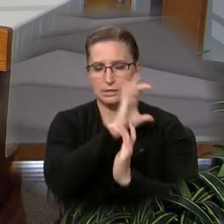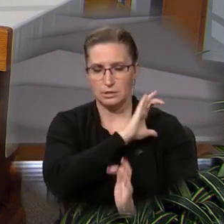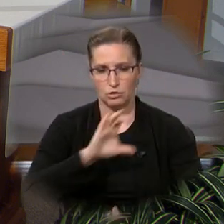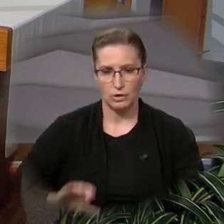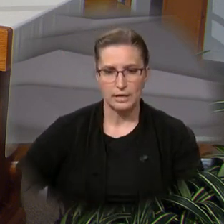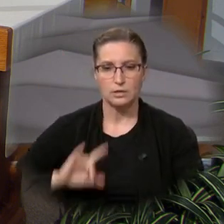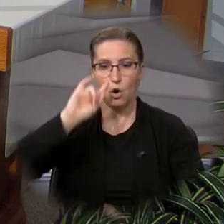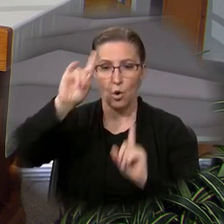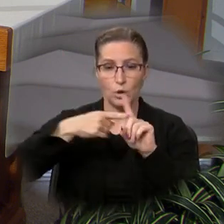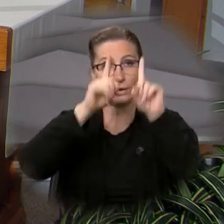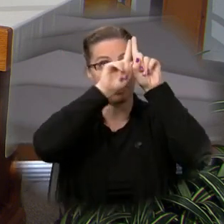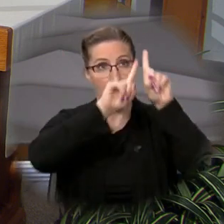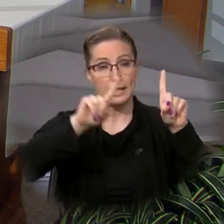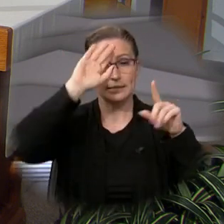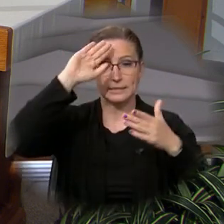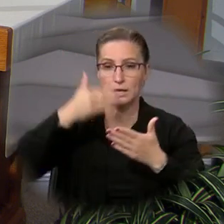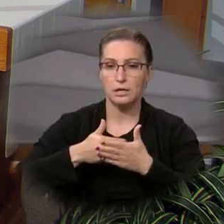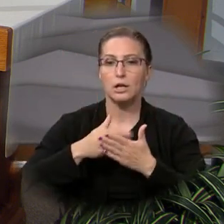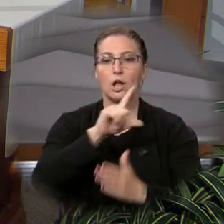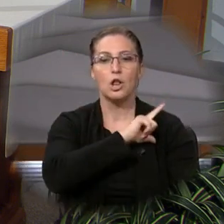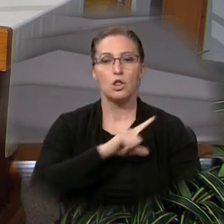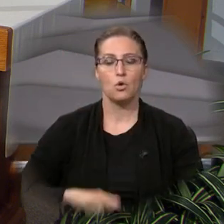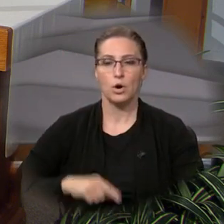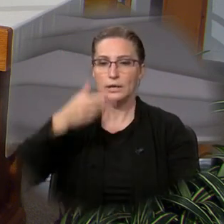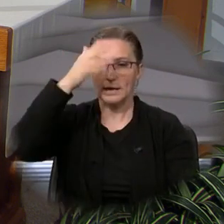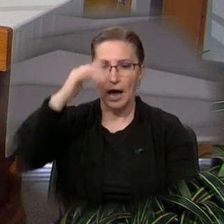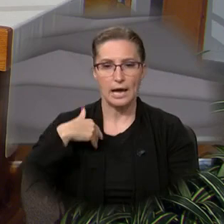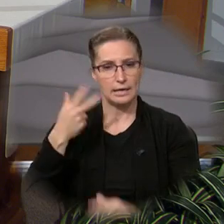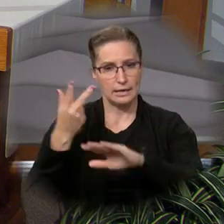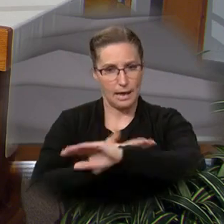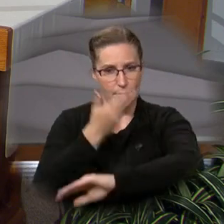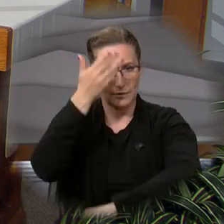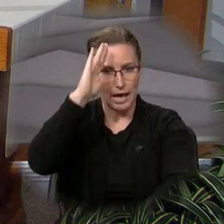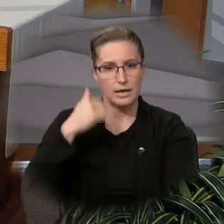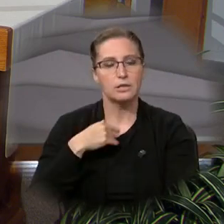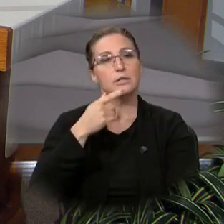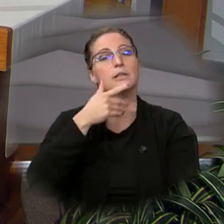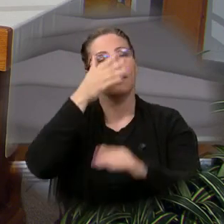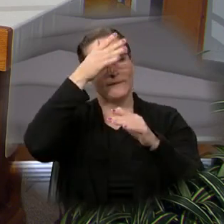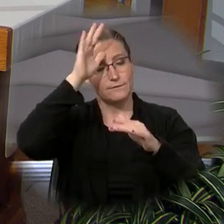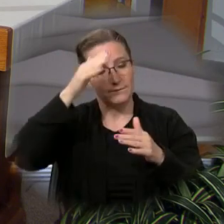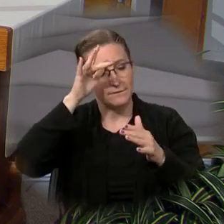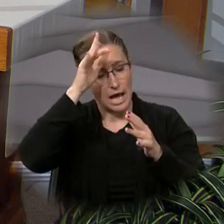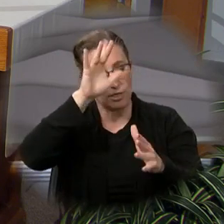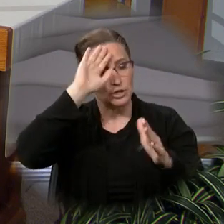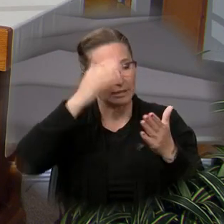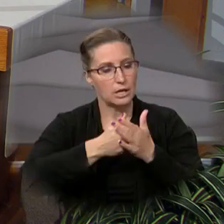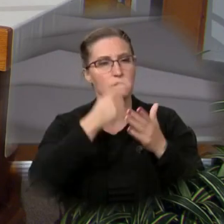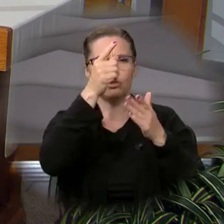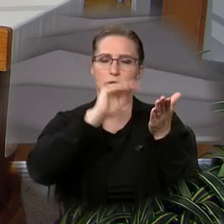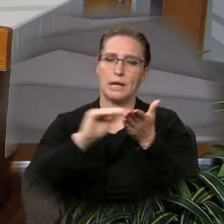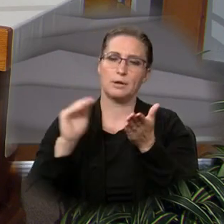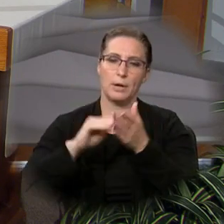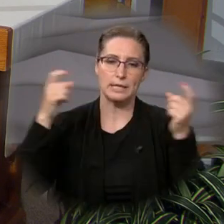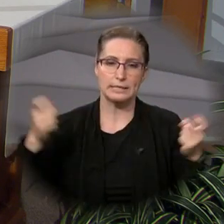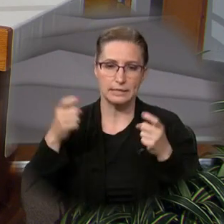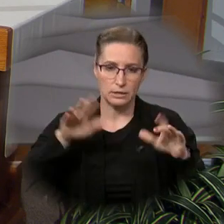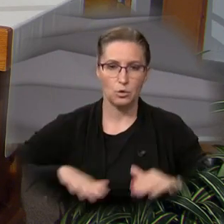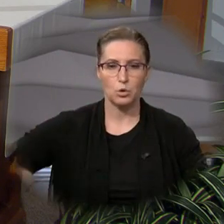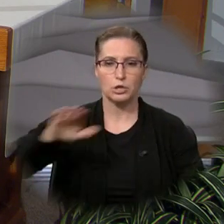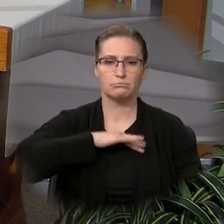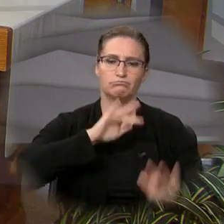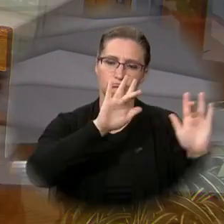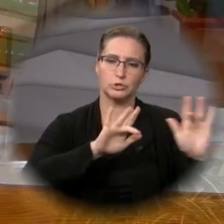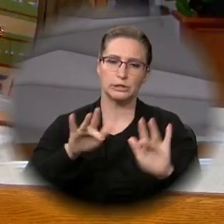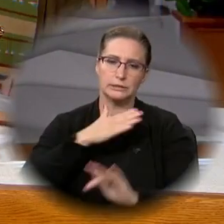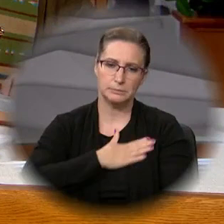Christ, only begotten Son, Lord God, Lamb of God, Son of the Father, you take away the sins of the world,